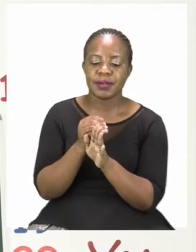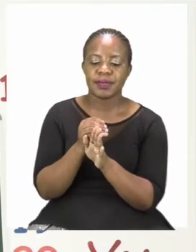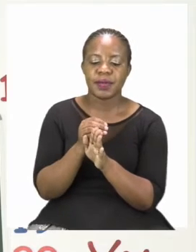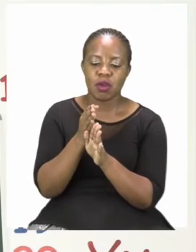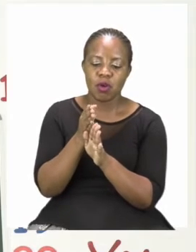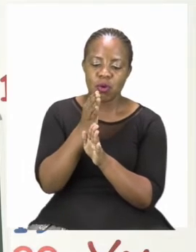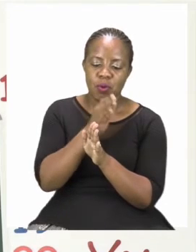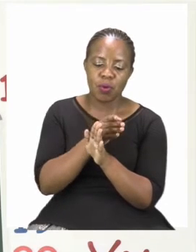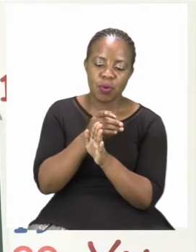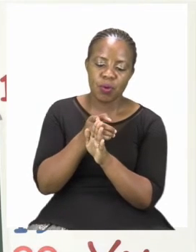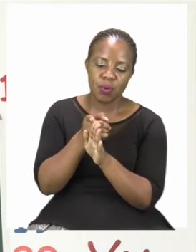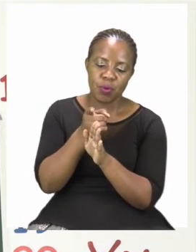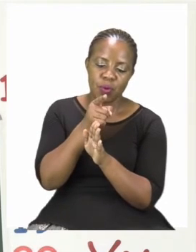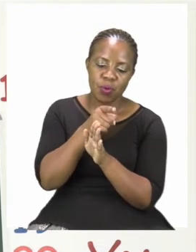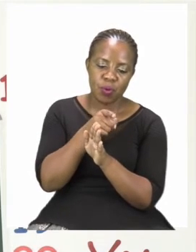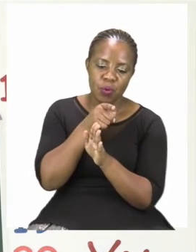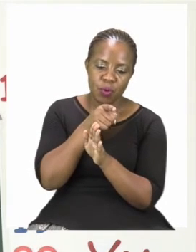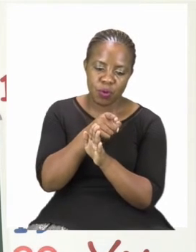little friend today.